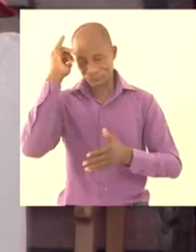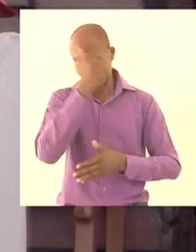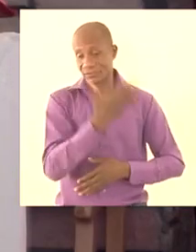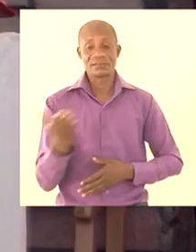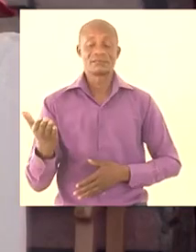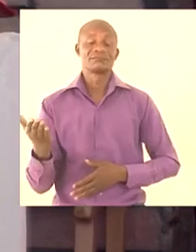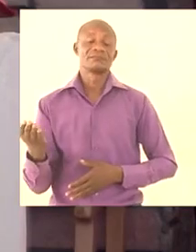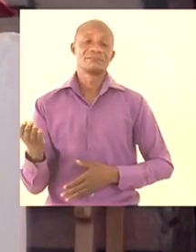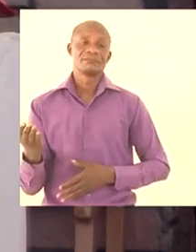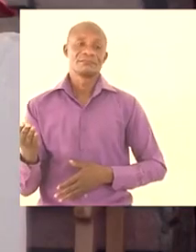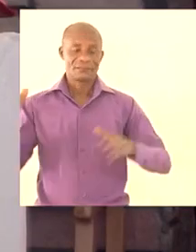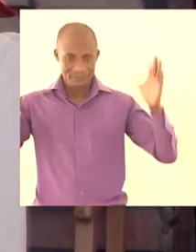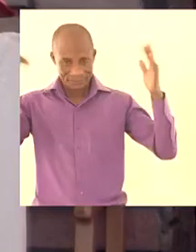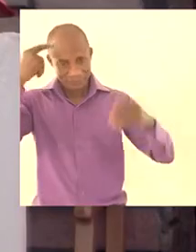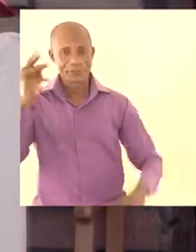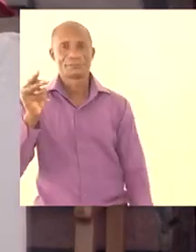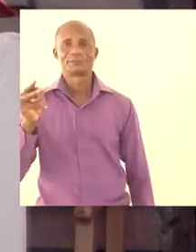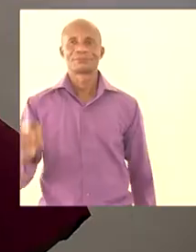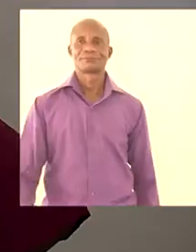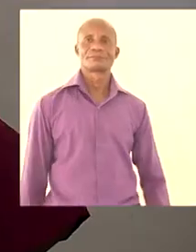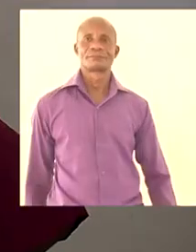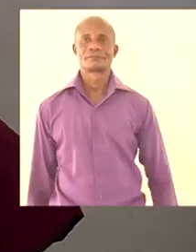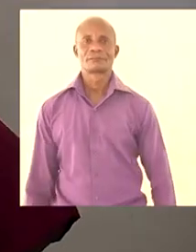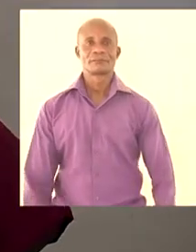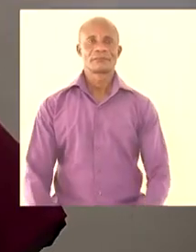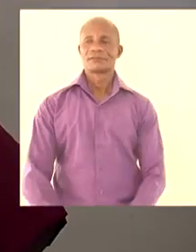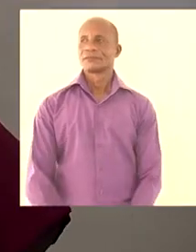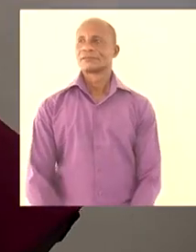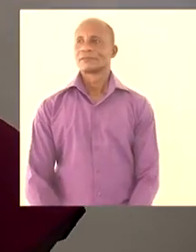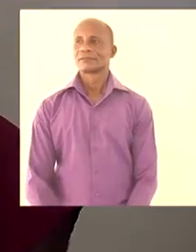about. Give him a round of applause.